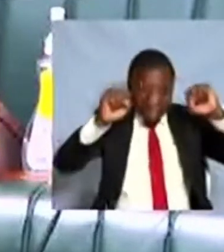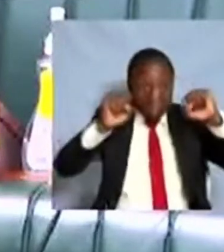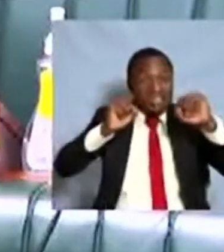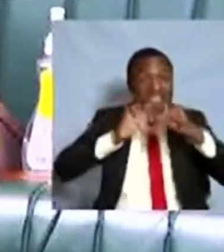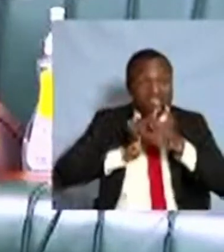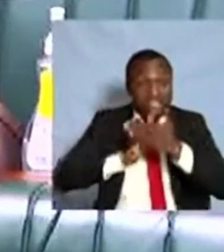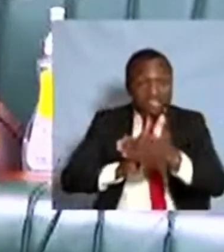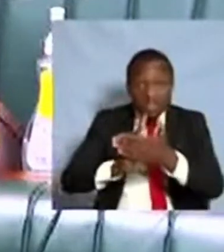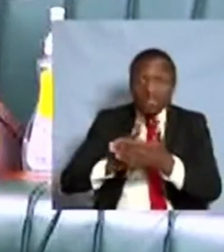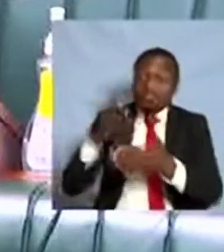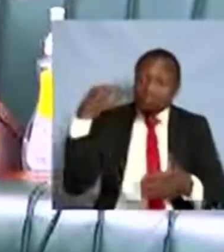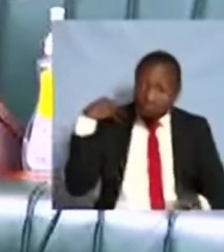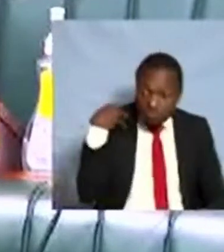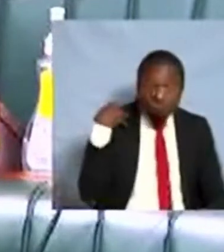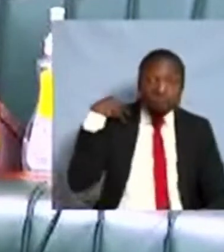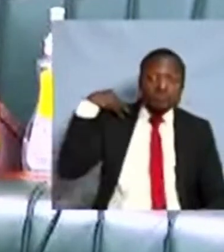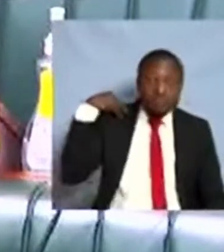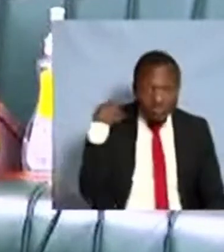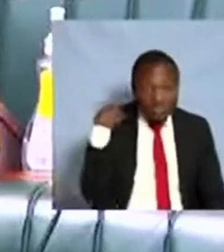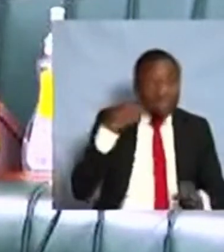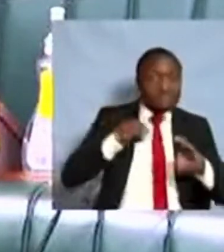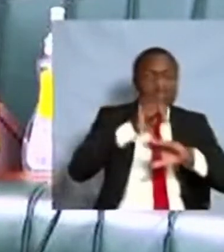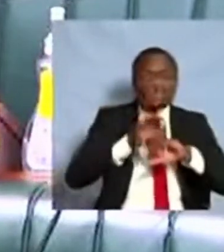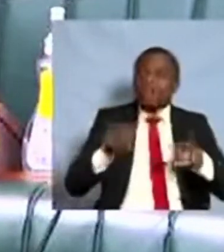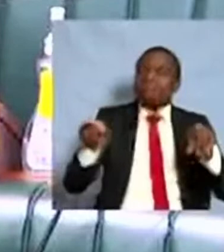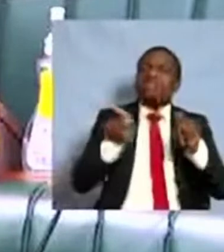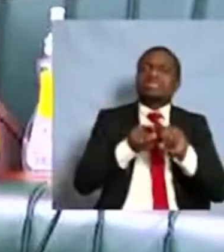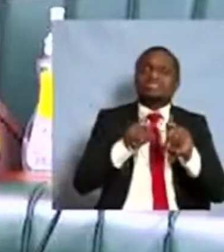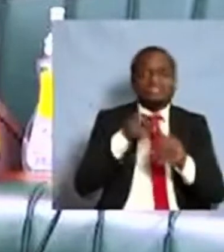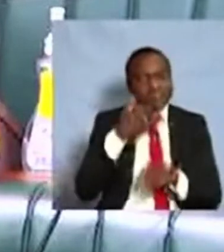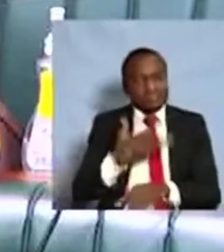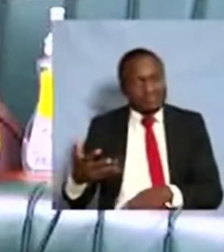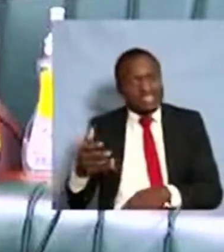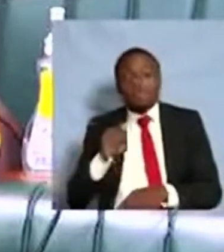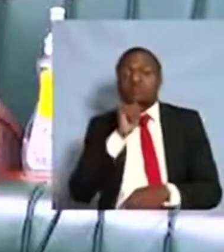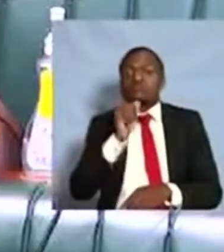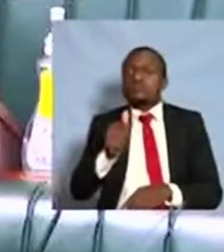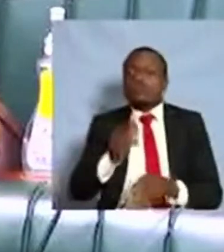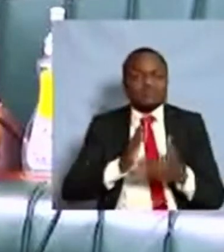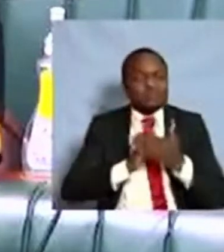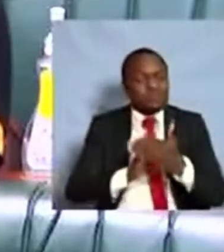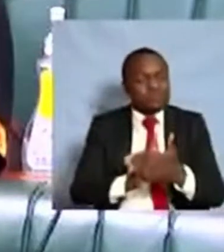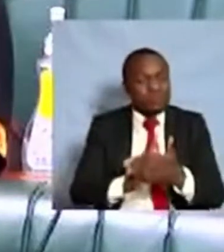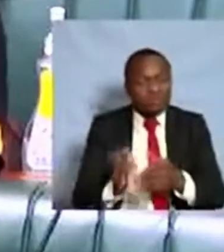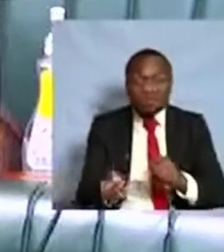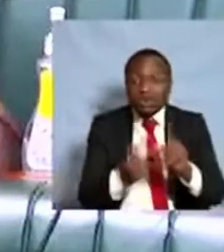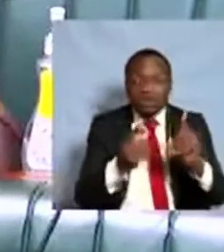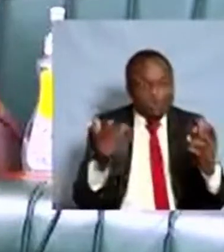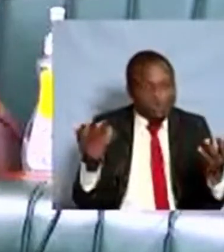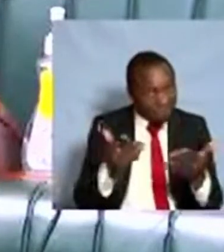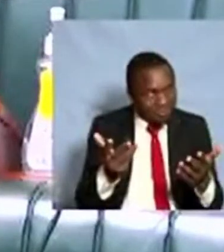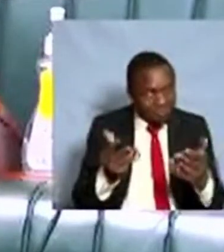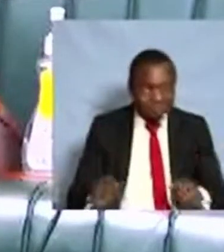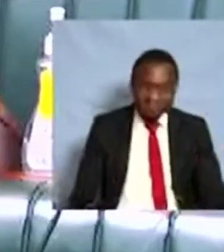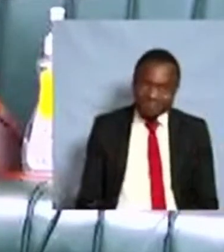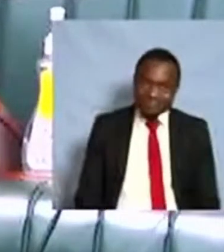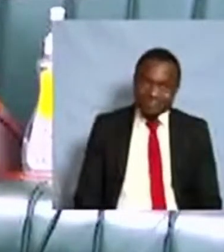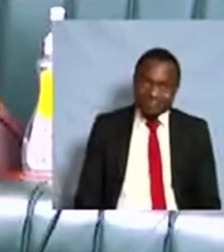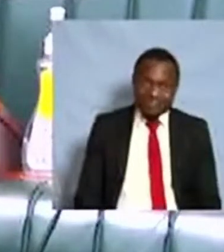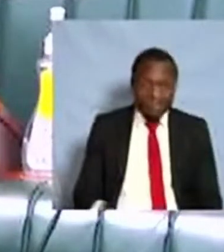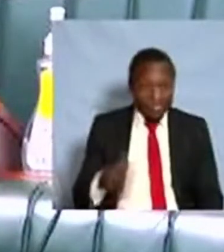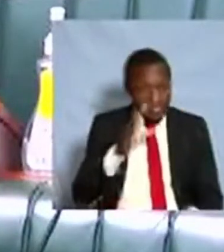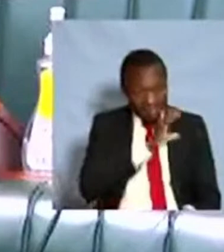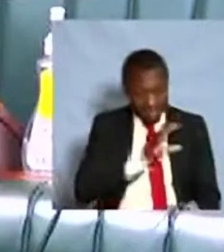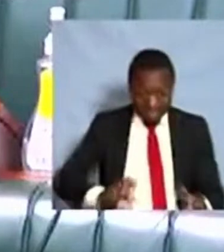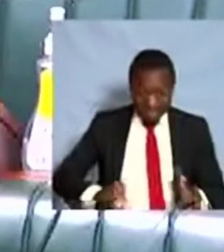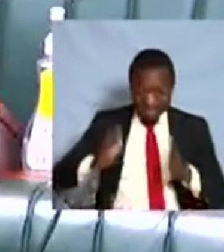in reminding the nation, same things, we are not heading anywhere. We, as a